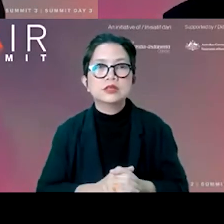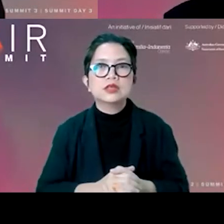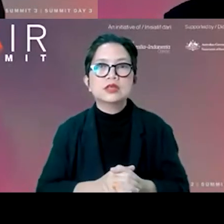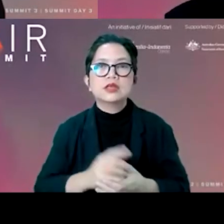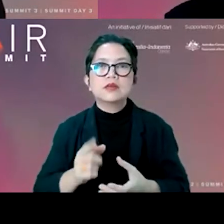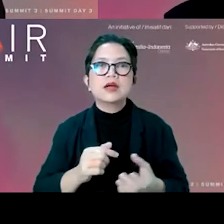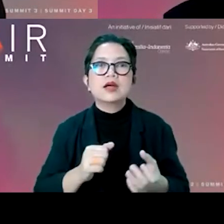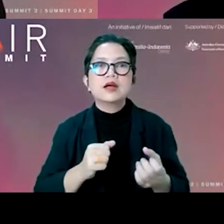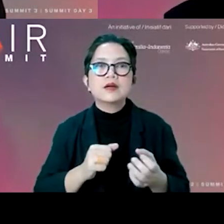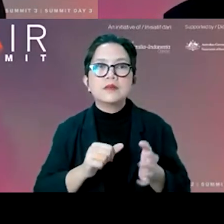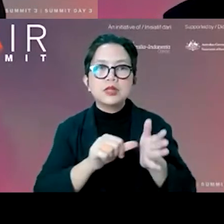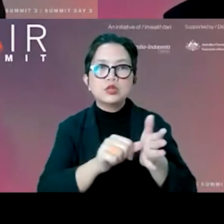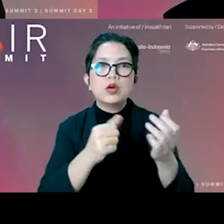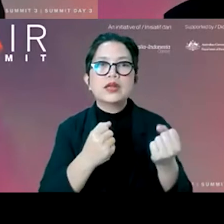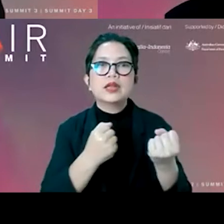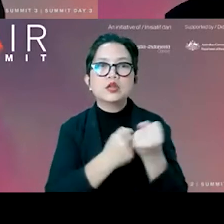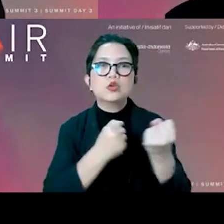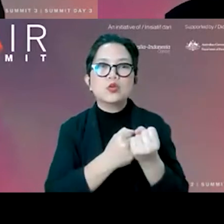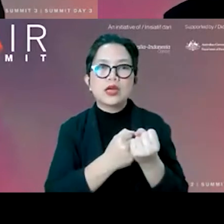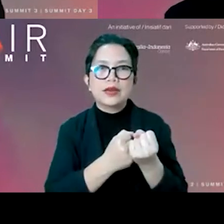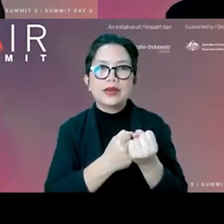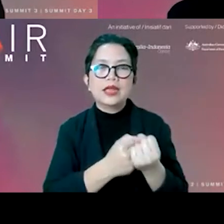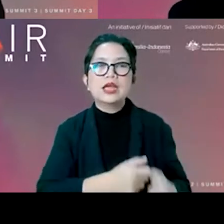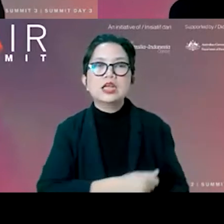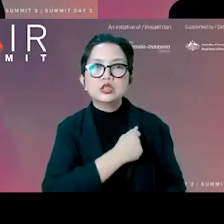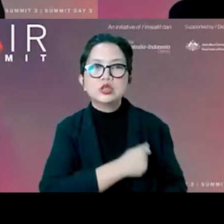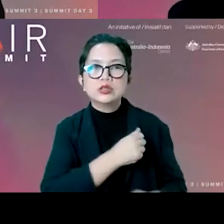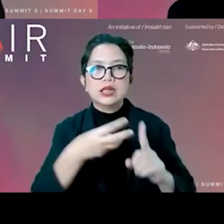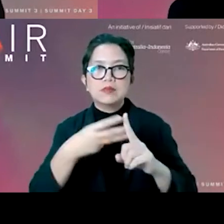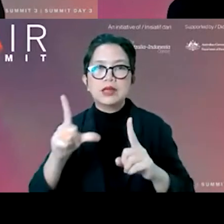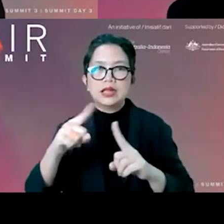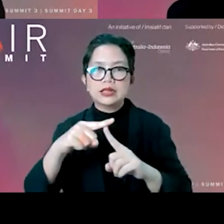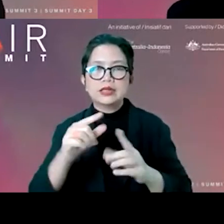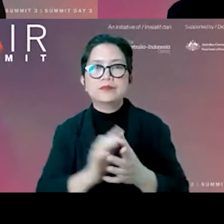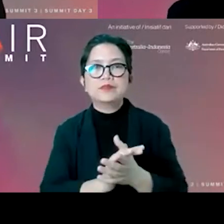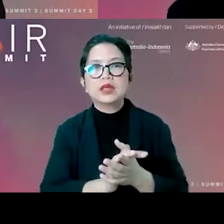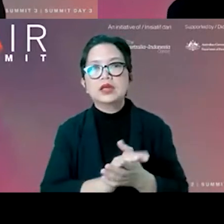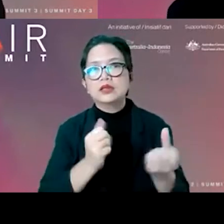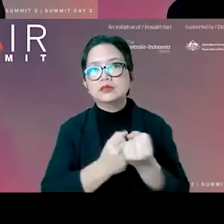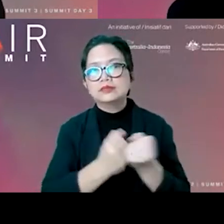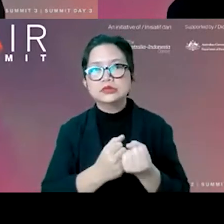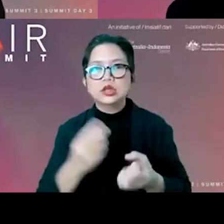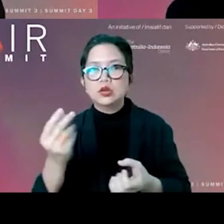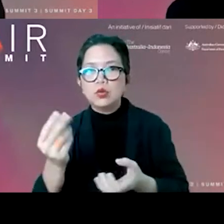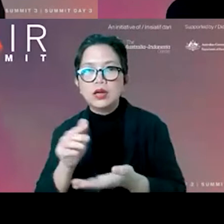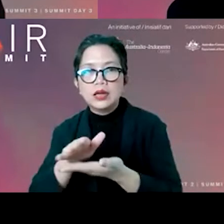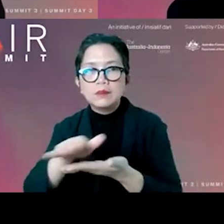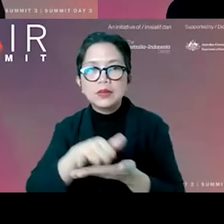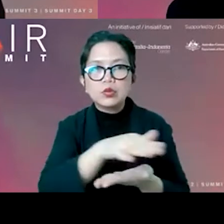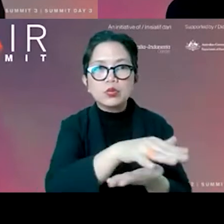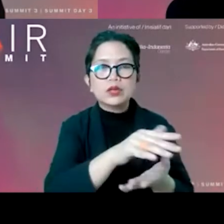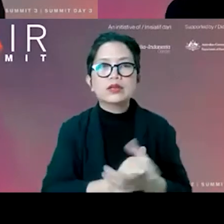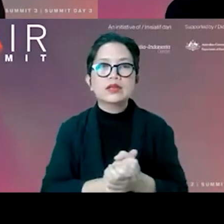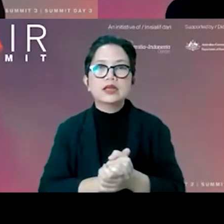that. Also, I would say to my earlier comment about the ability of students and people to access a digital environment, whether